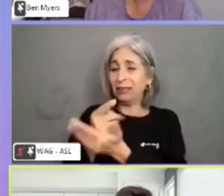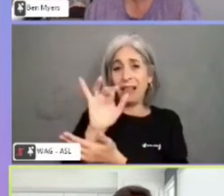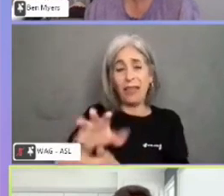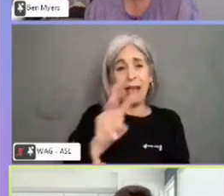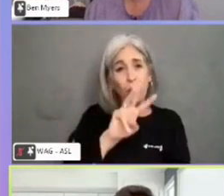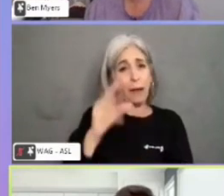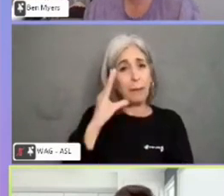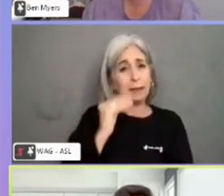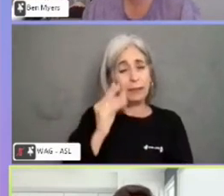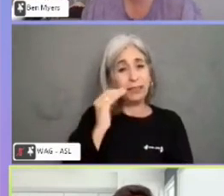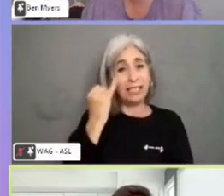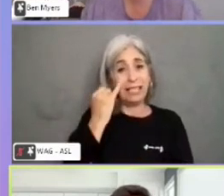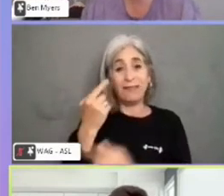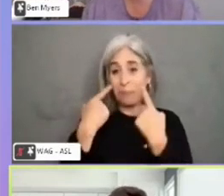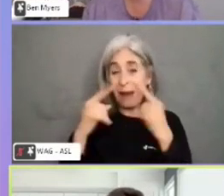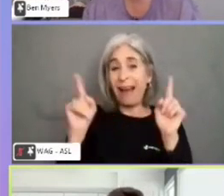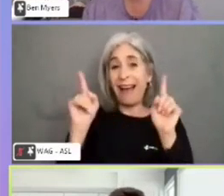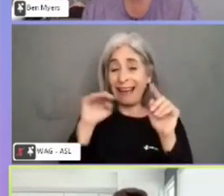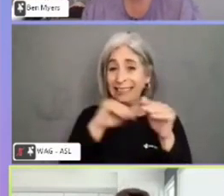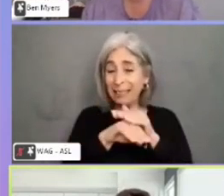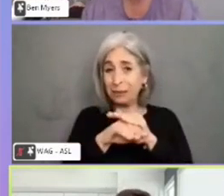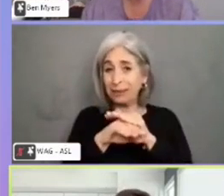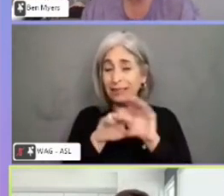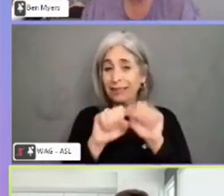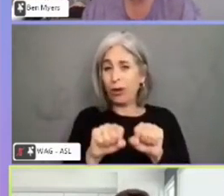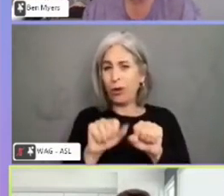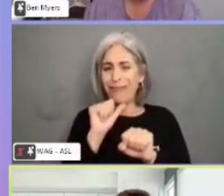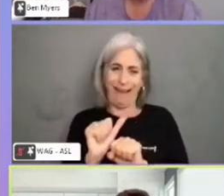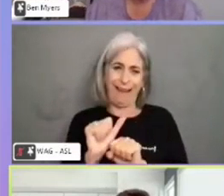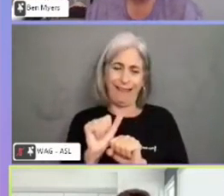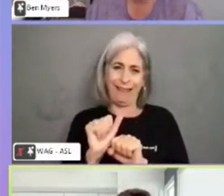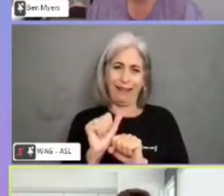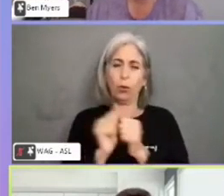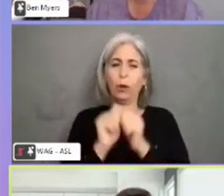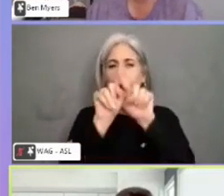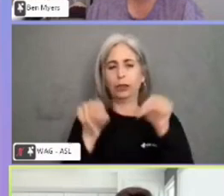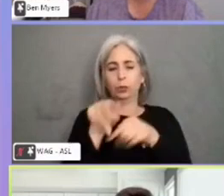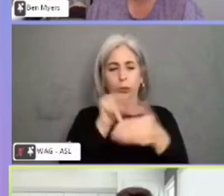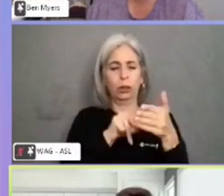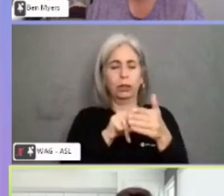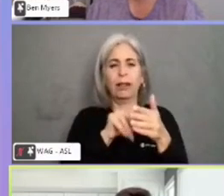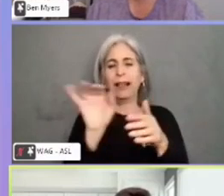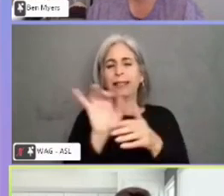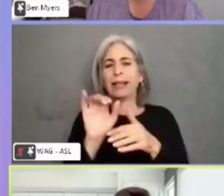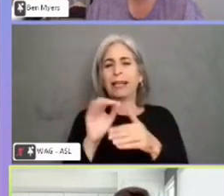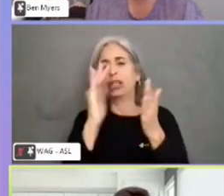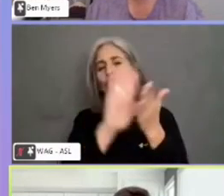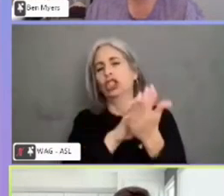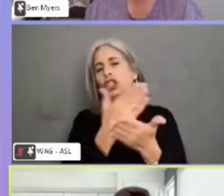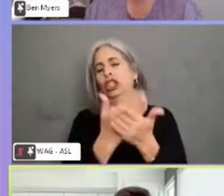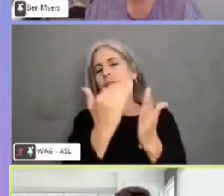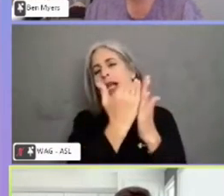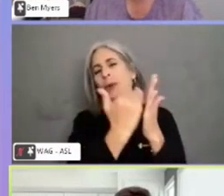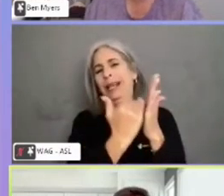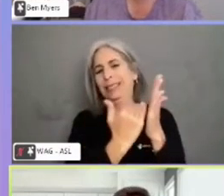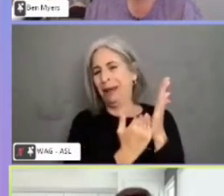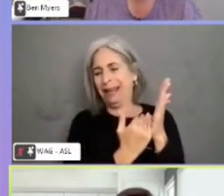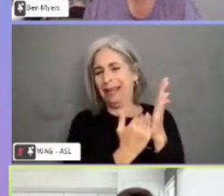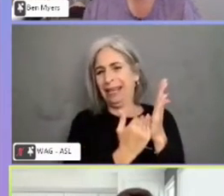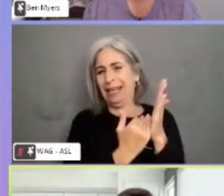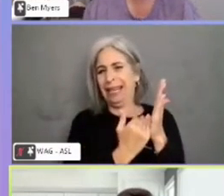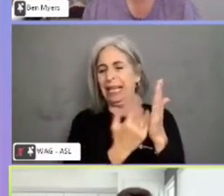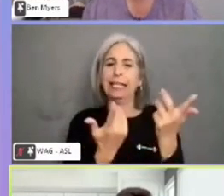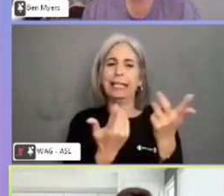is accessible with a screen reader, right? It's almost like cooking a recipe and running some